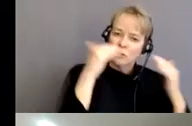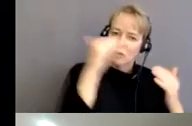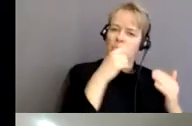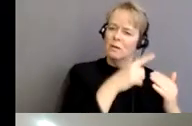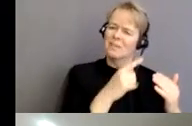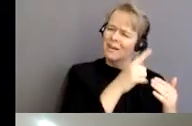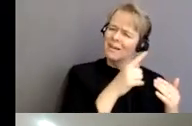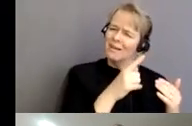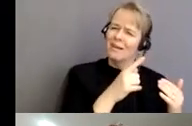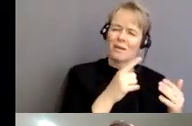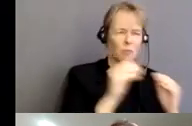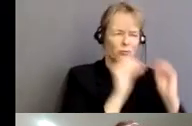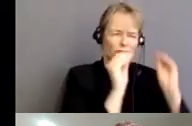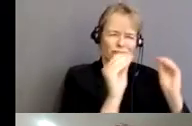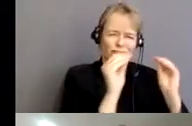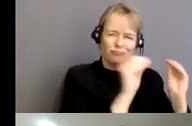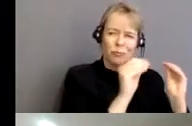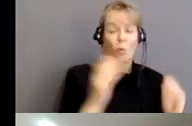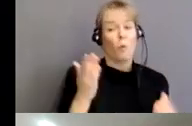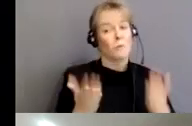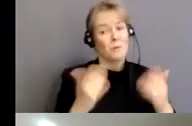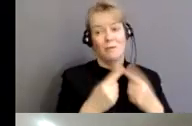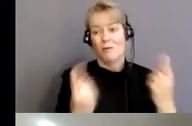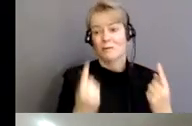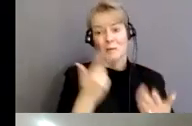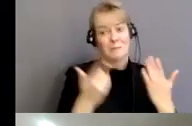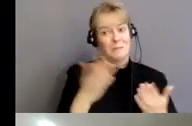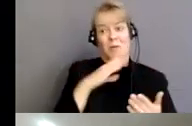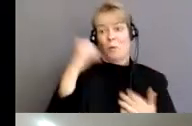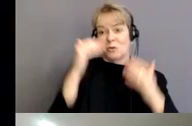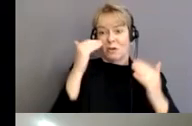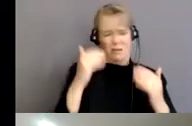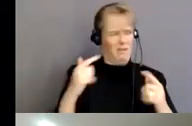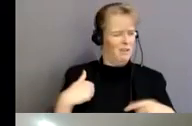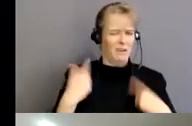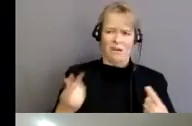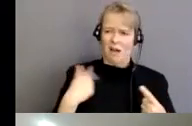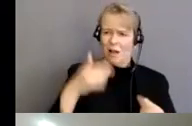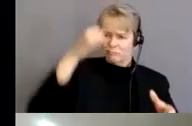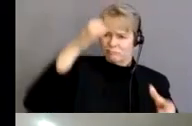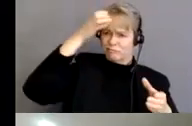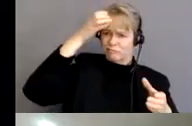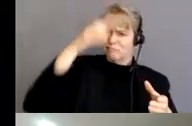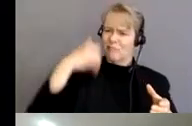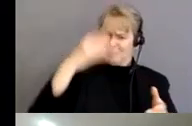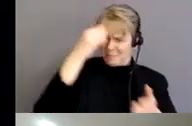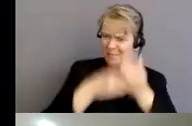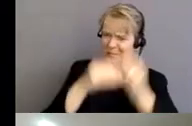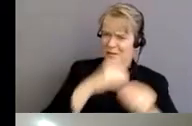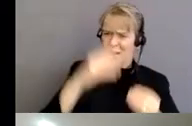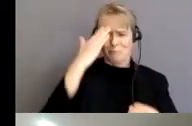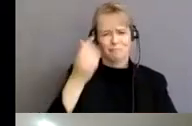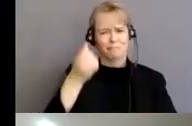that, I've been a bank manager forever, I know what I'm doing. But in fact, maybe there's some things that they may not be aware of now